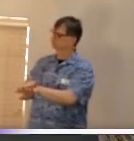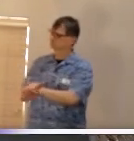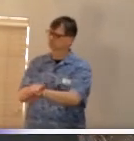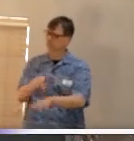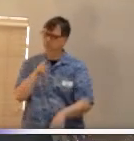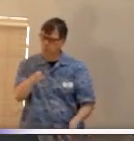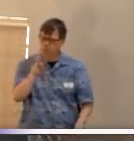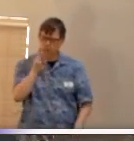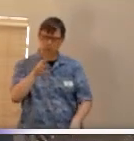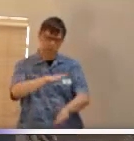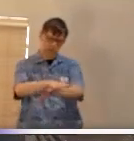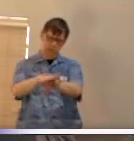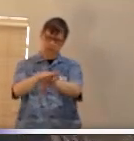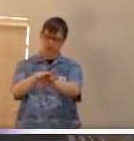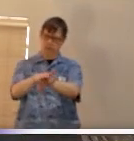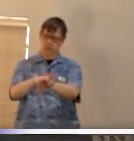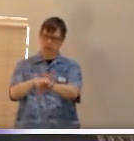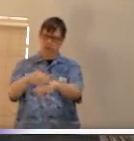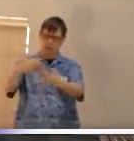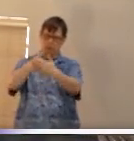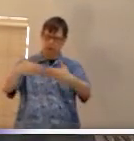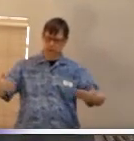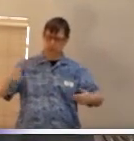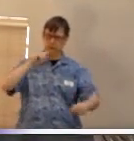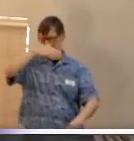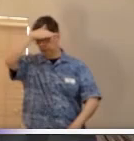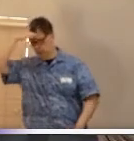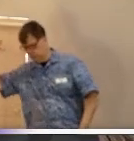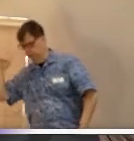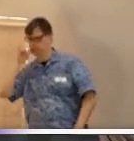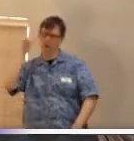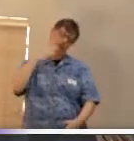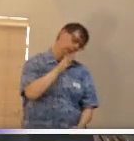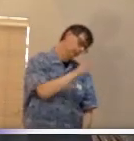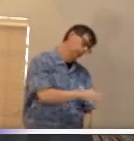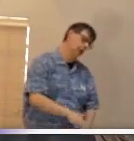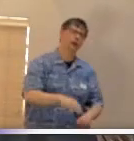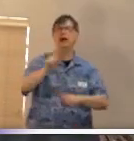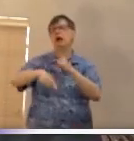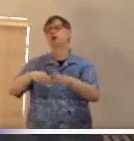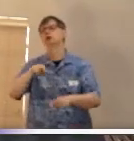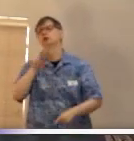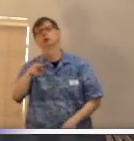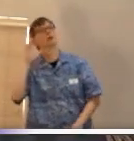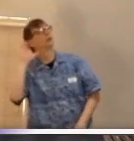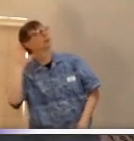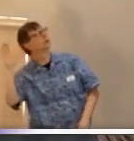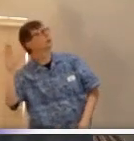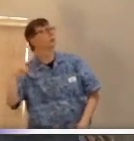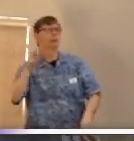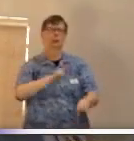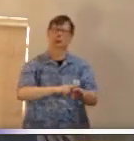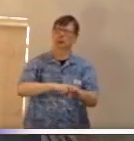you are healed. The next day, he saw the gentleman and said, how's your hearing now?